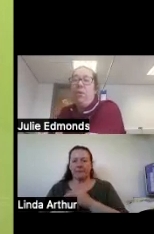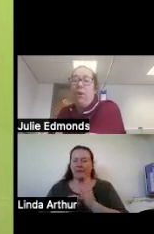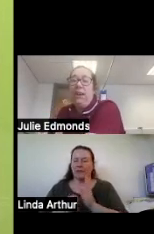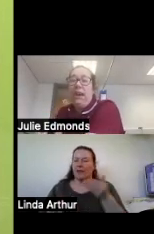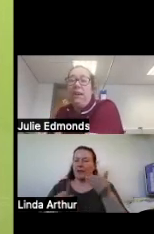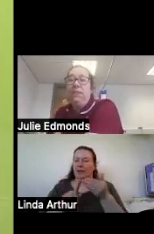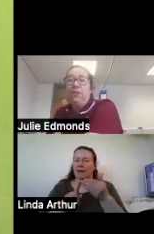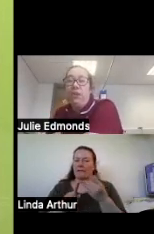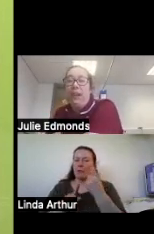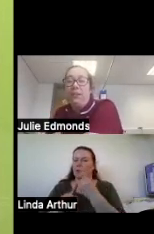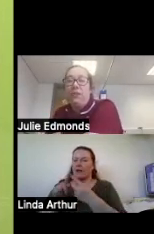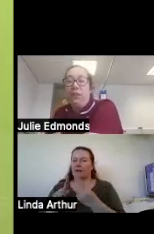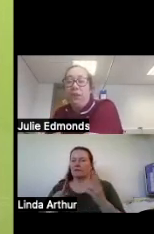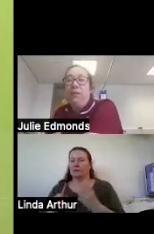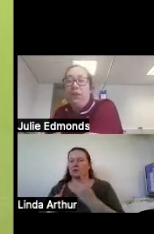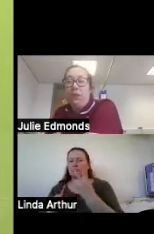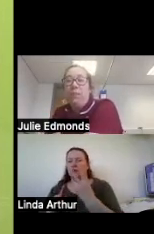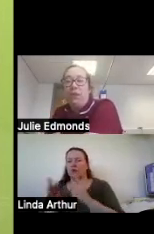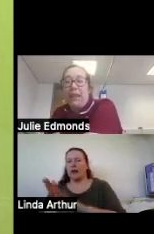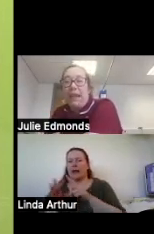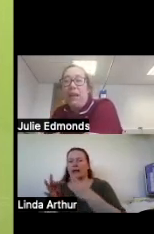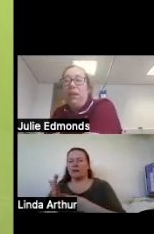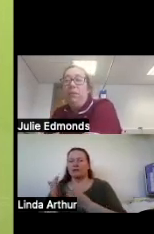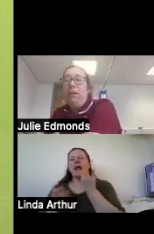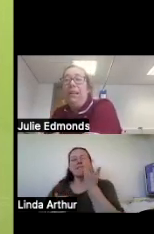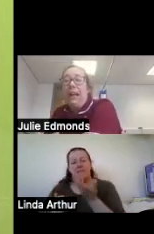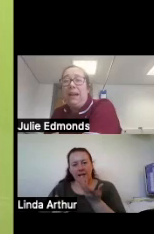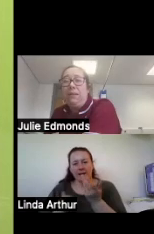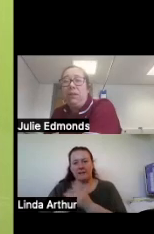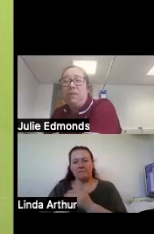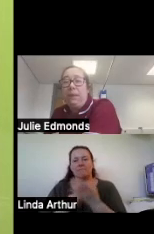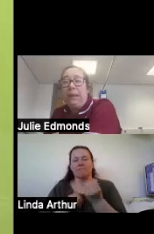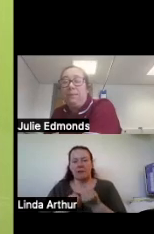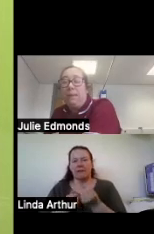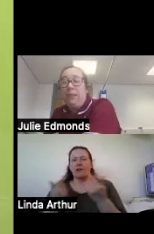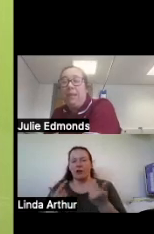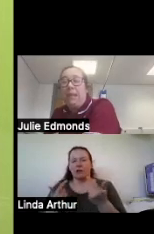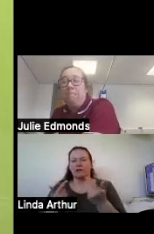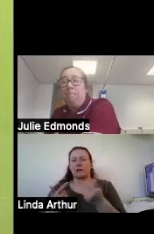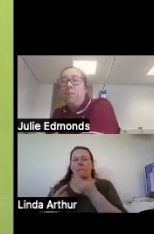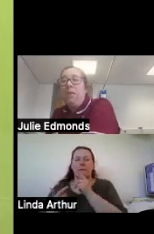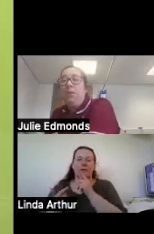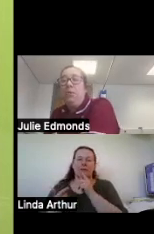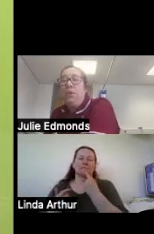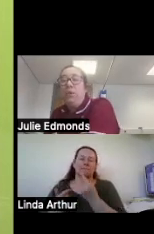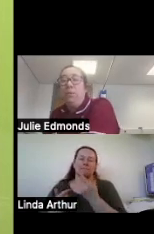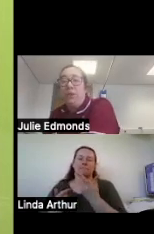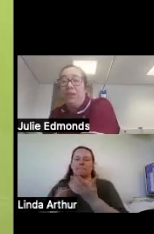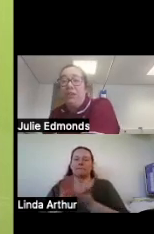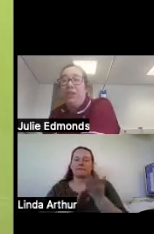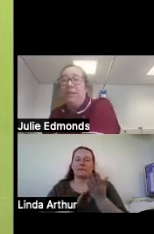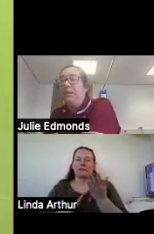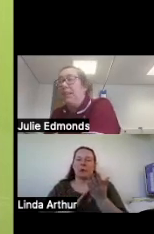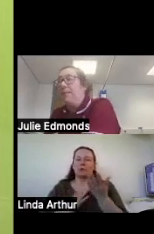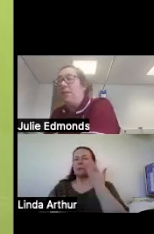for 1.5 to 2 litres of good fluid per day. We will have lots of people saying, we'll go to the